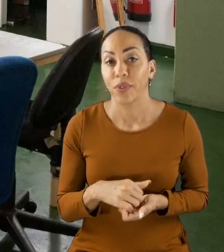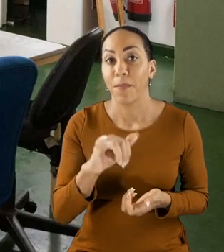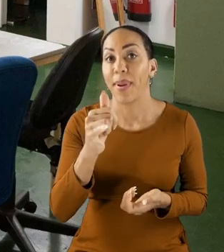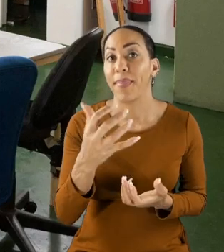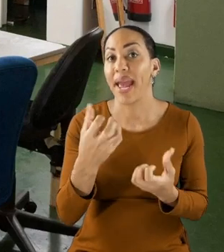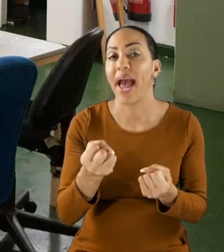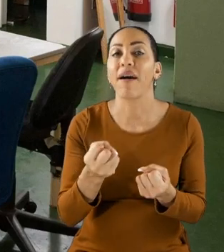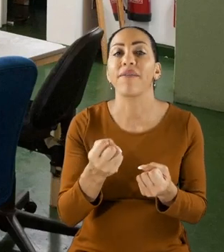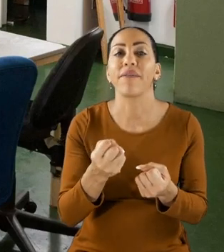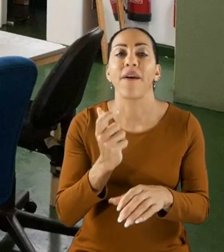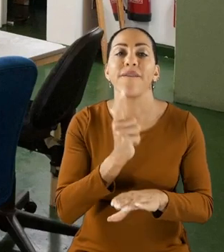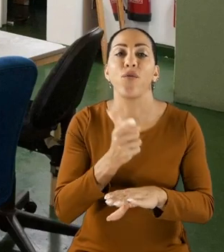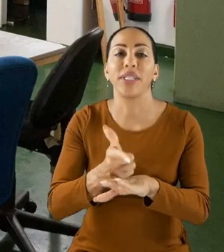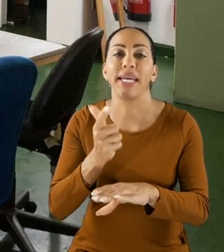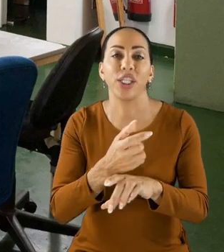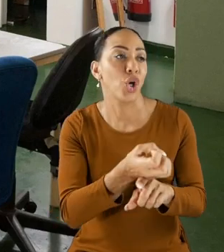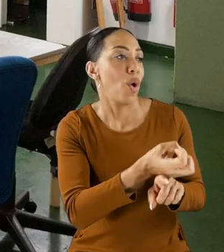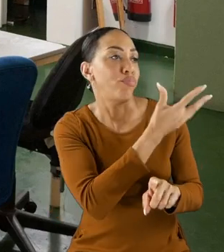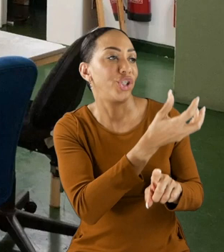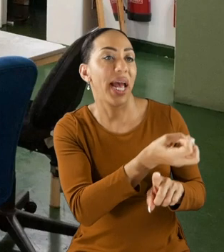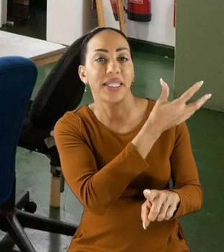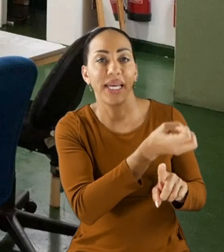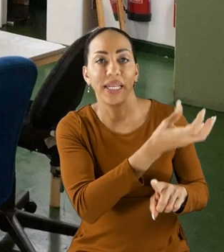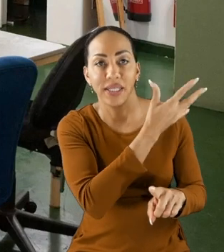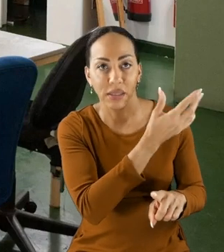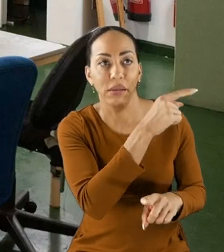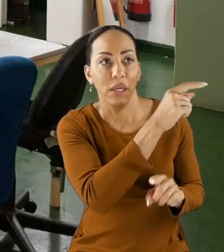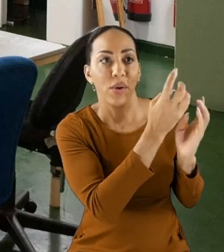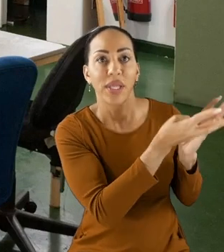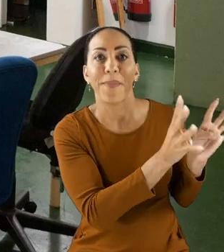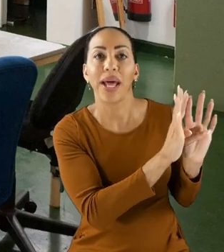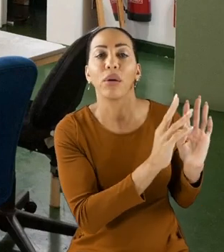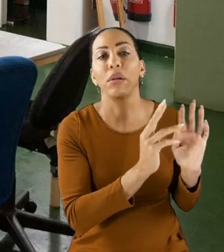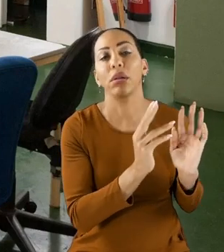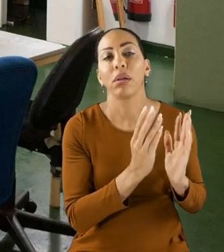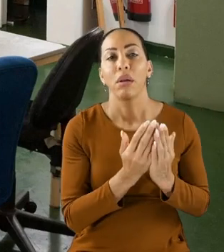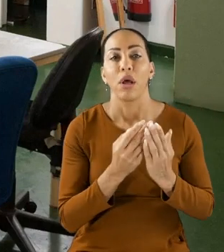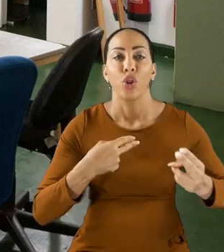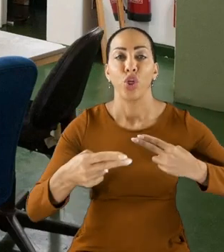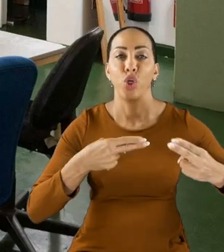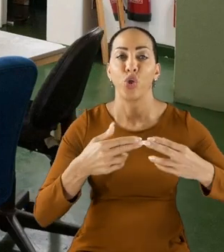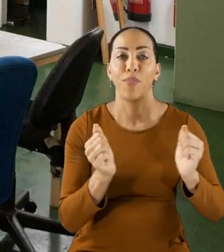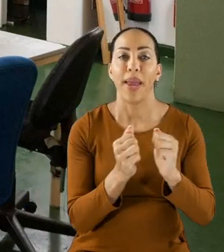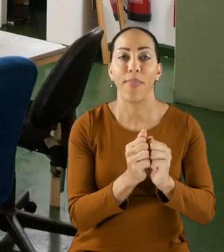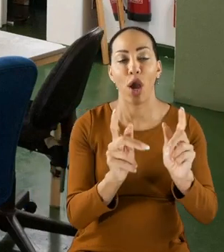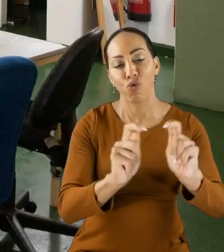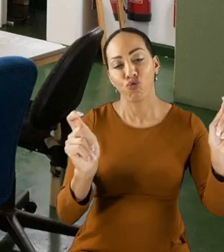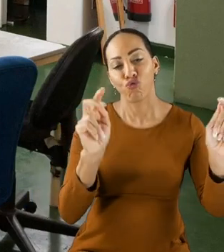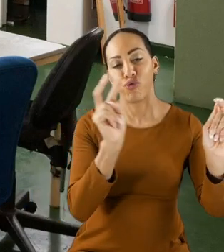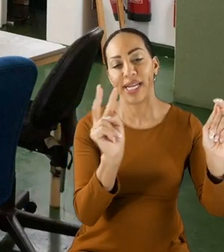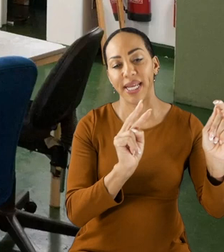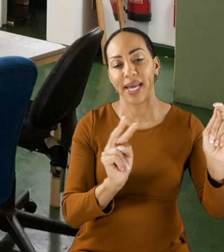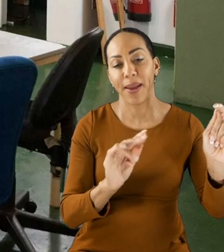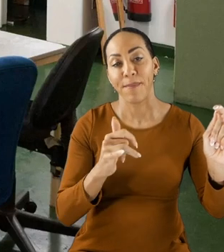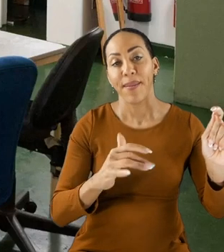if we've got projected footage in which the panel are sat round a table reading a newspaper, what's on the cover of the newspaper?